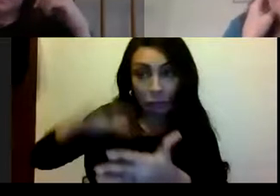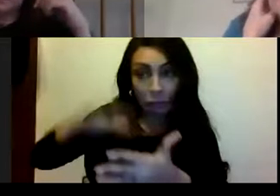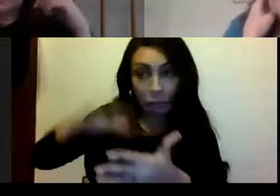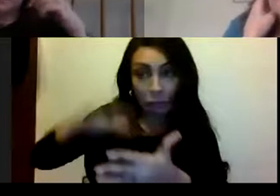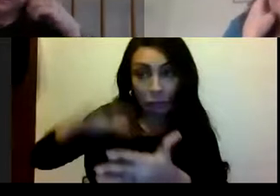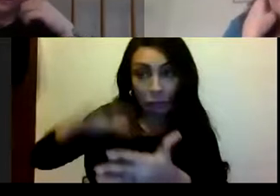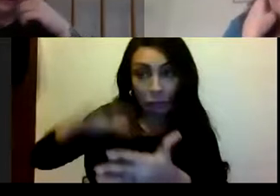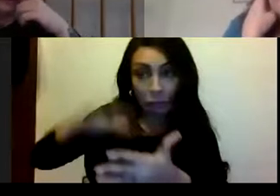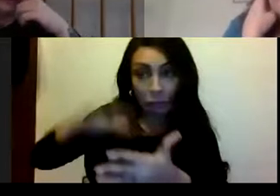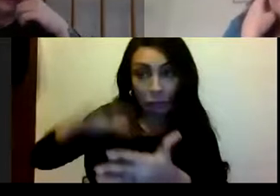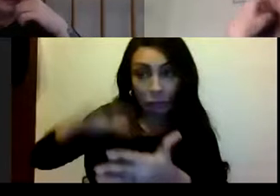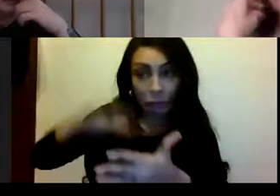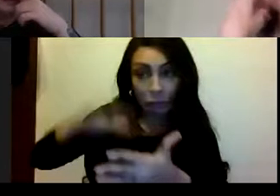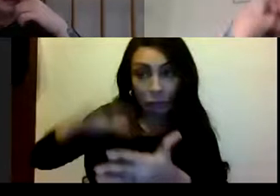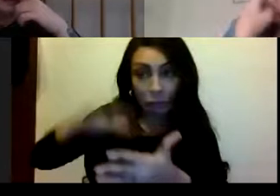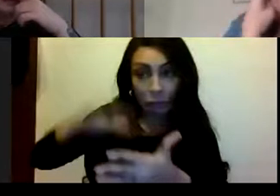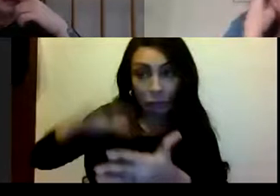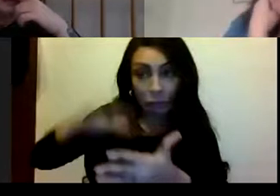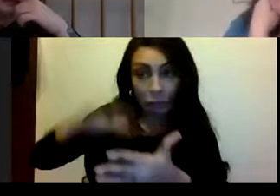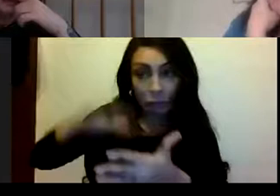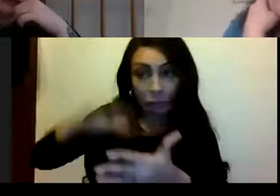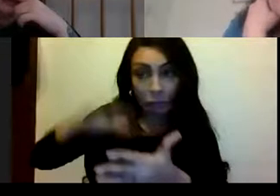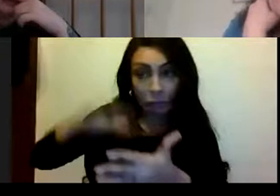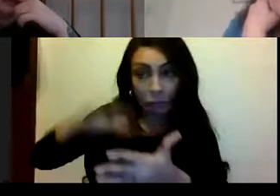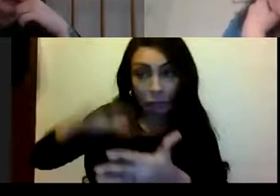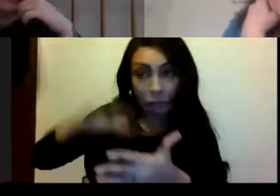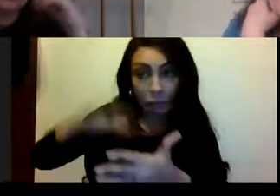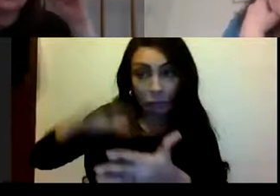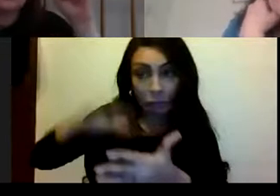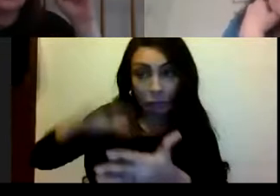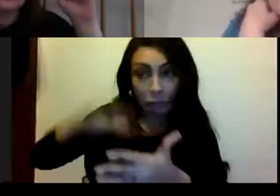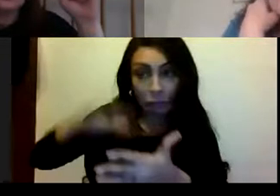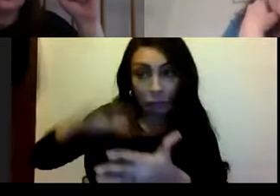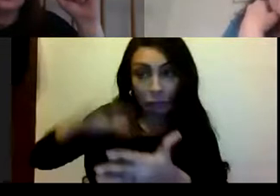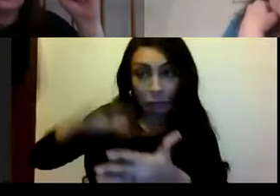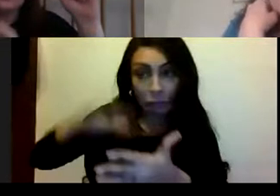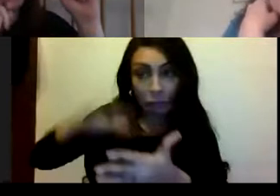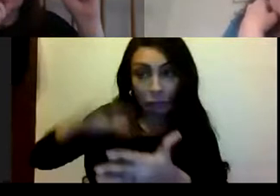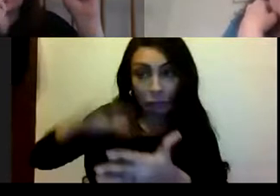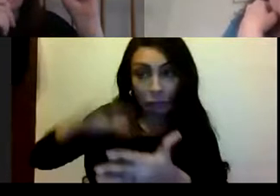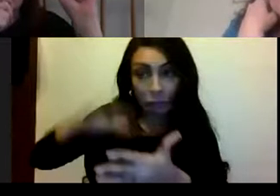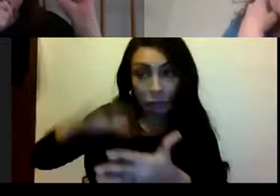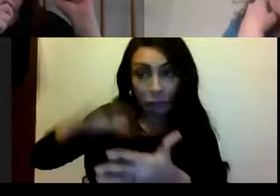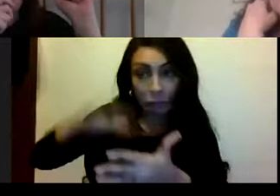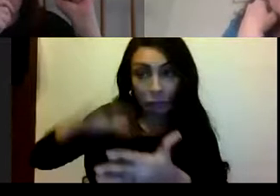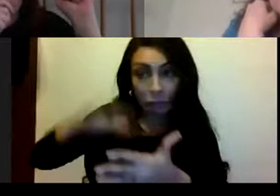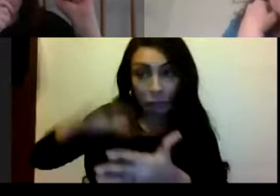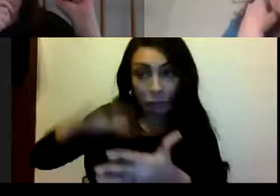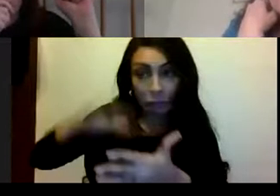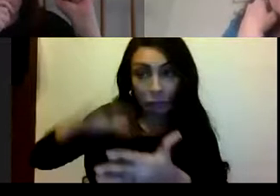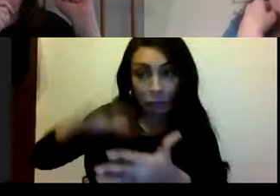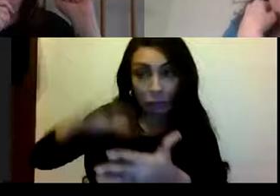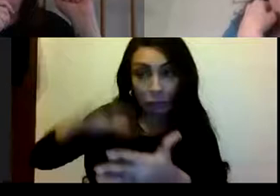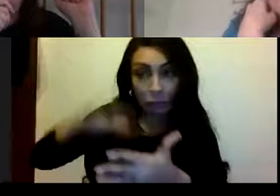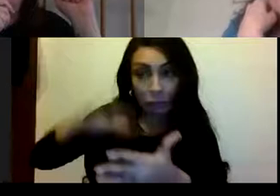feedback on in much bigger collections and with bigger curatorial teams. It can be very complicated to run an exploring